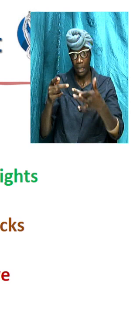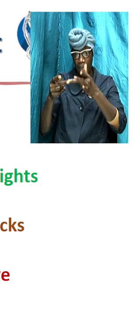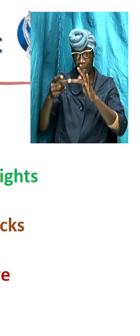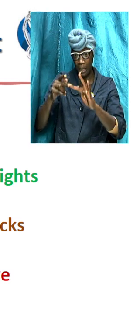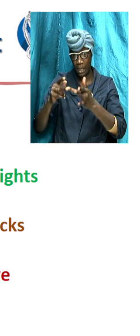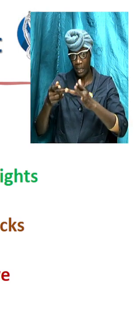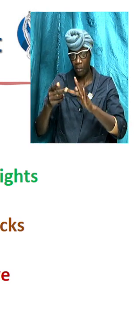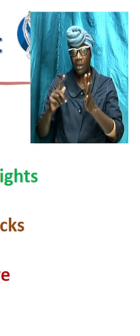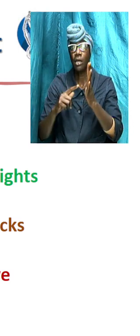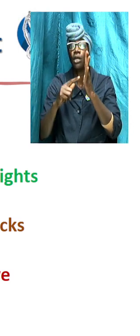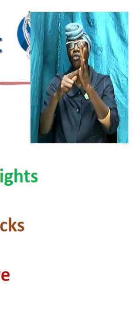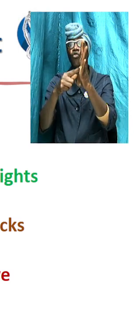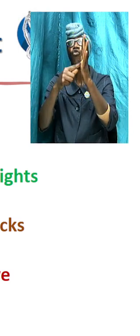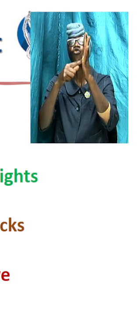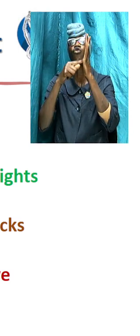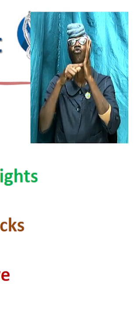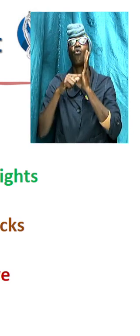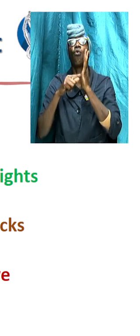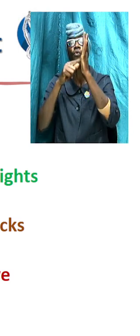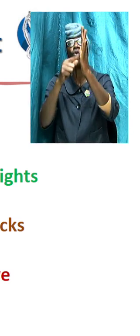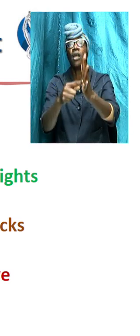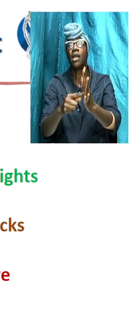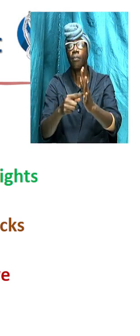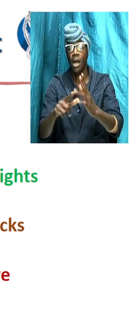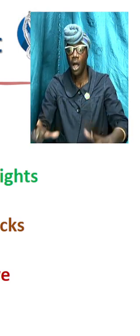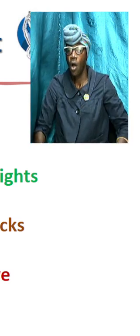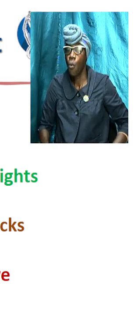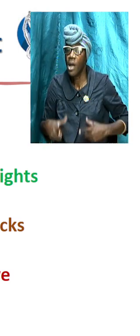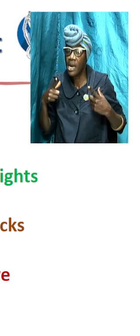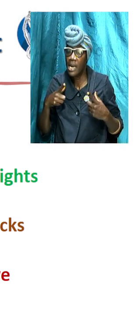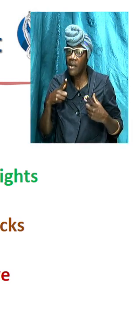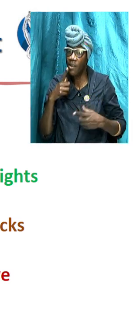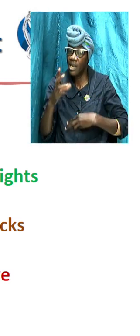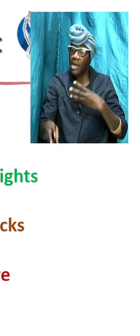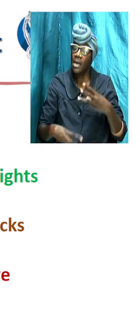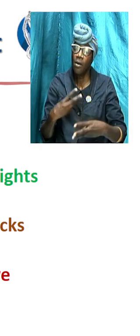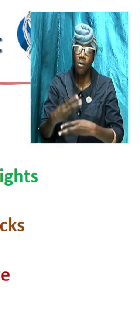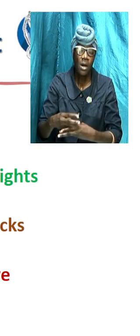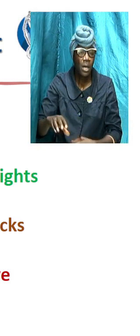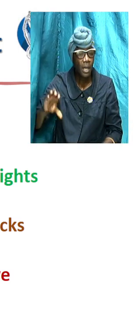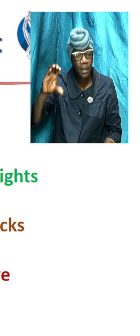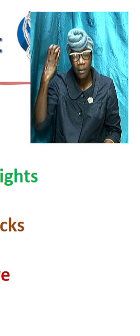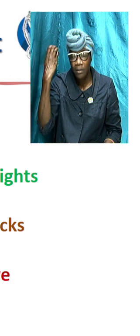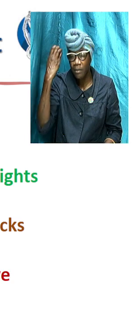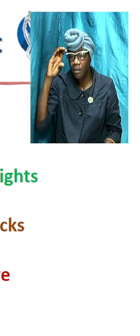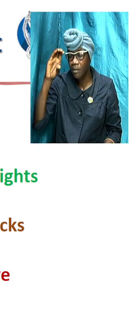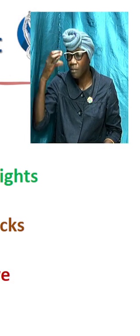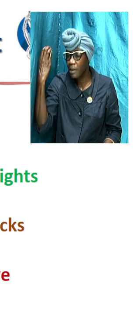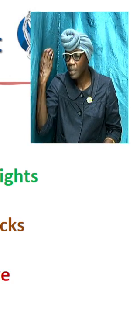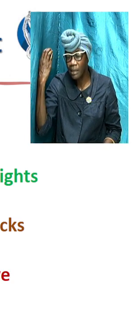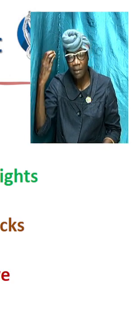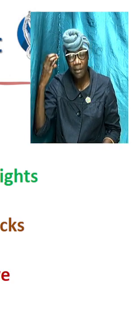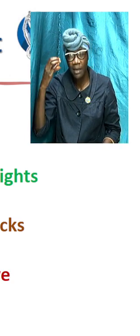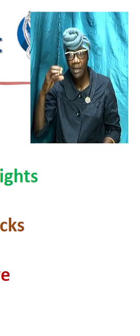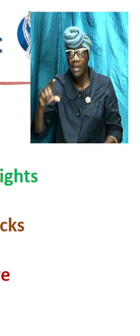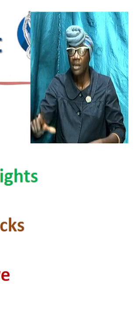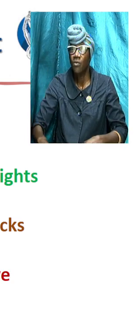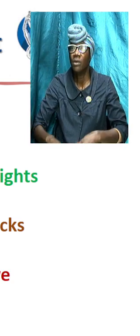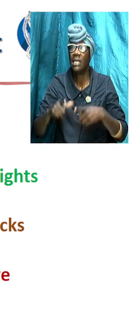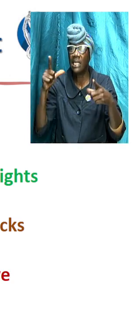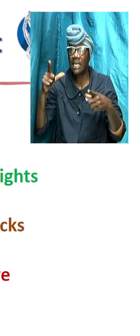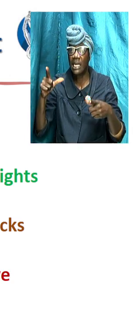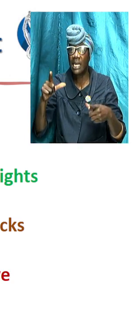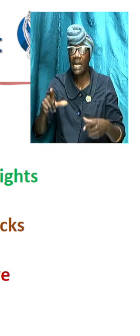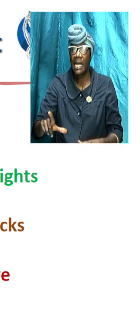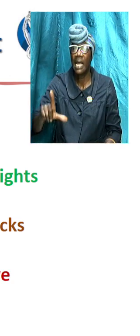me, brethren, that we are living in a world that is crazy. We also see the advance of the